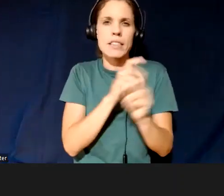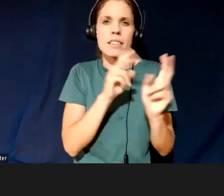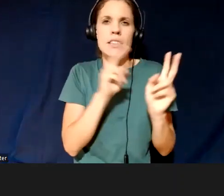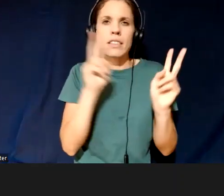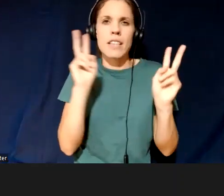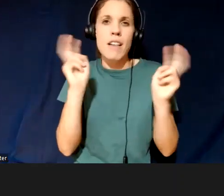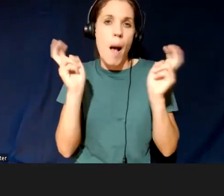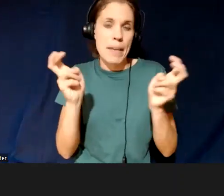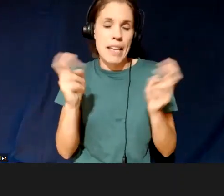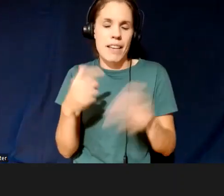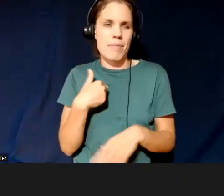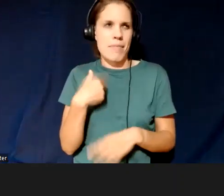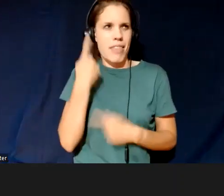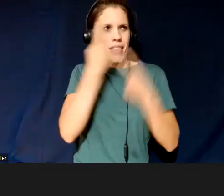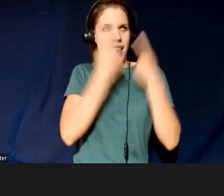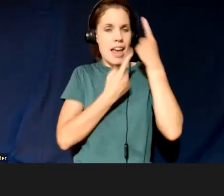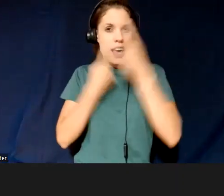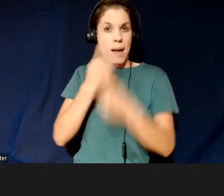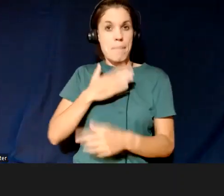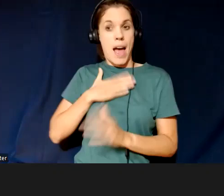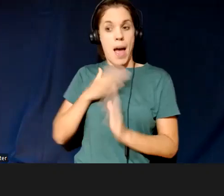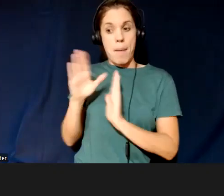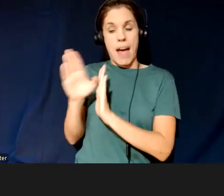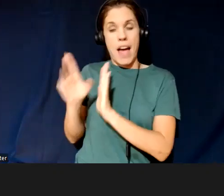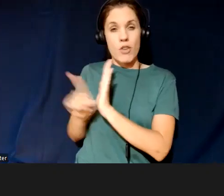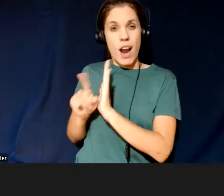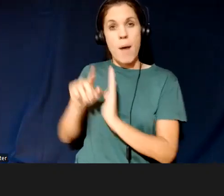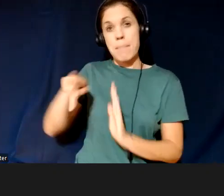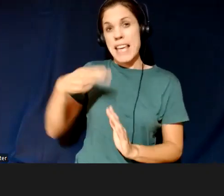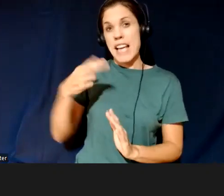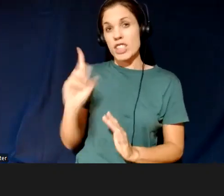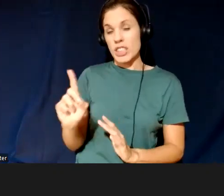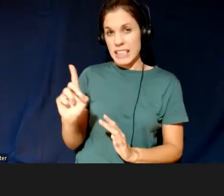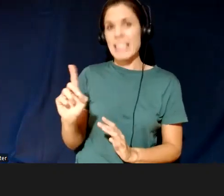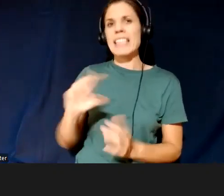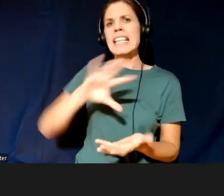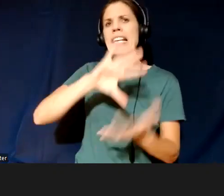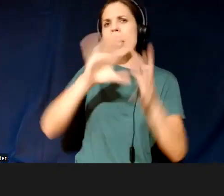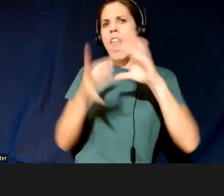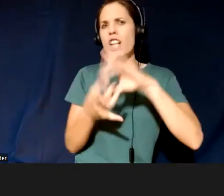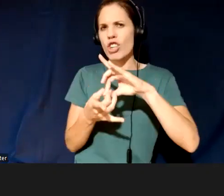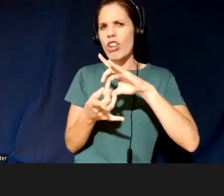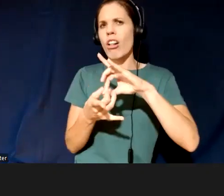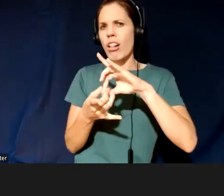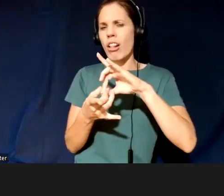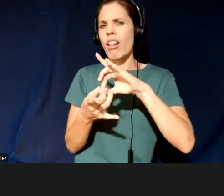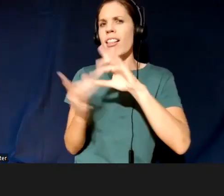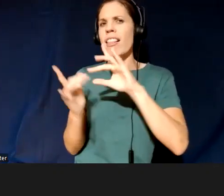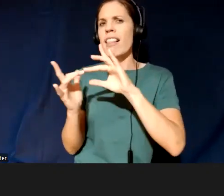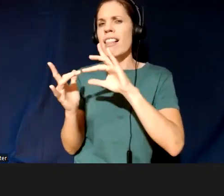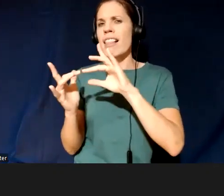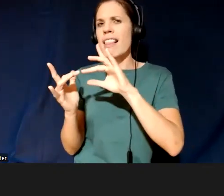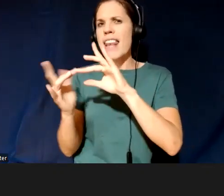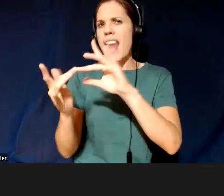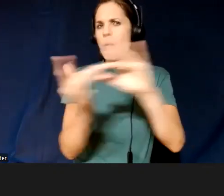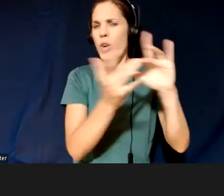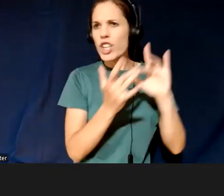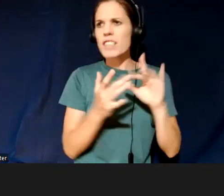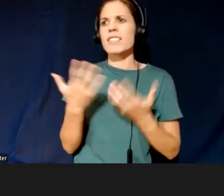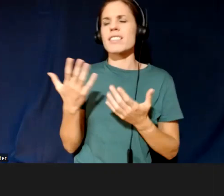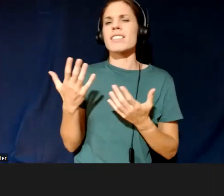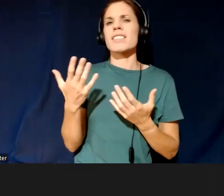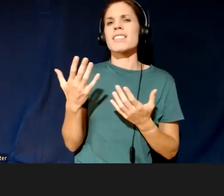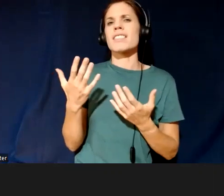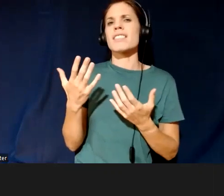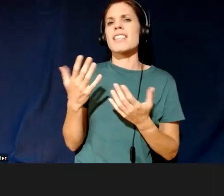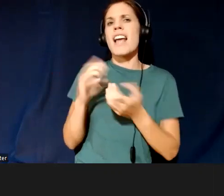how my background, actually, my PhD looked at ecological networks and eco-evolutionary dynamics. And so I'm very